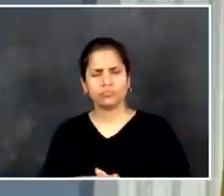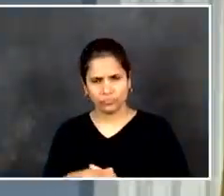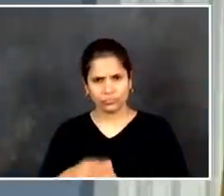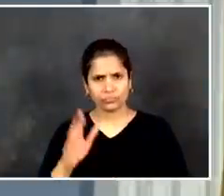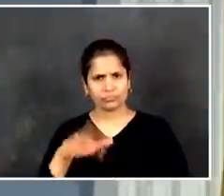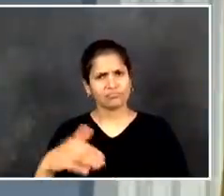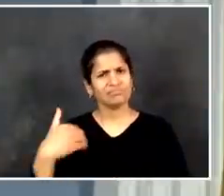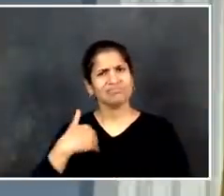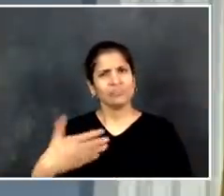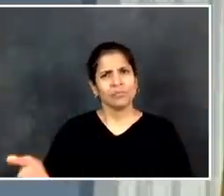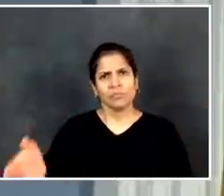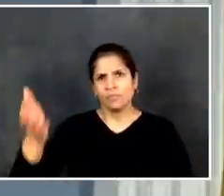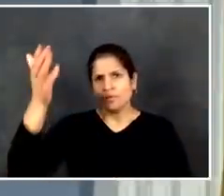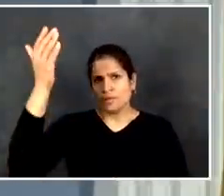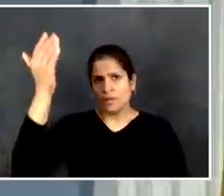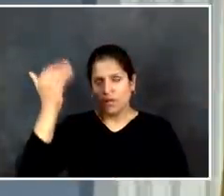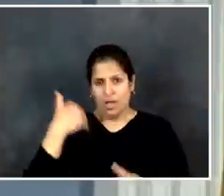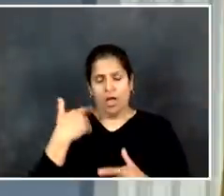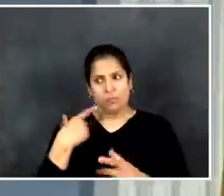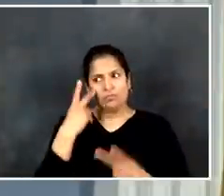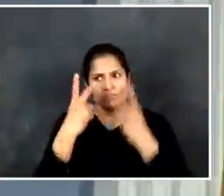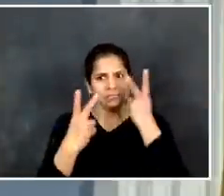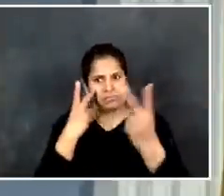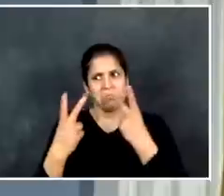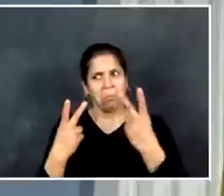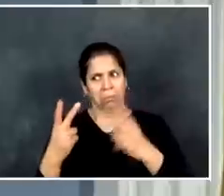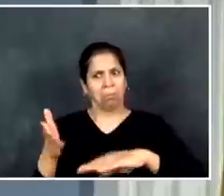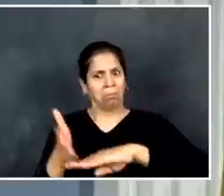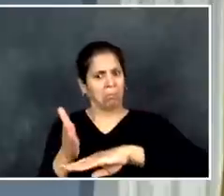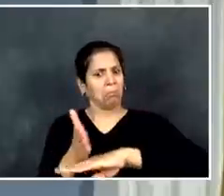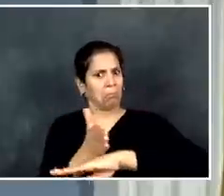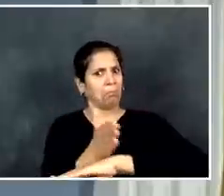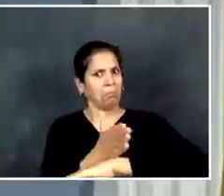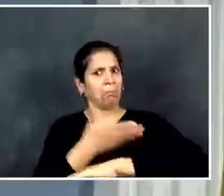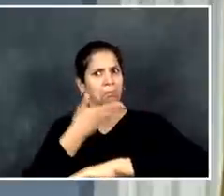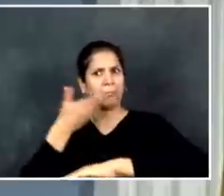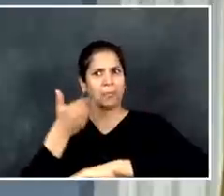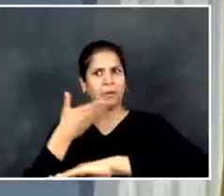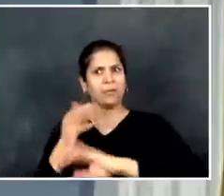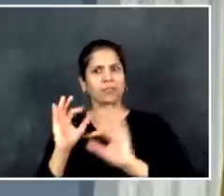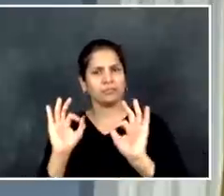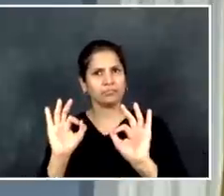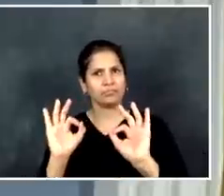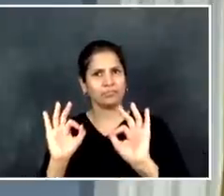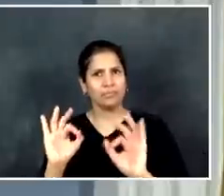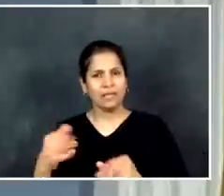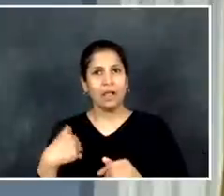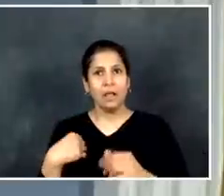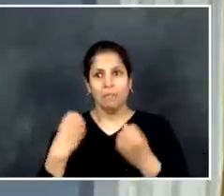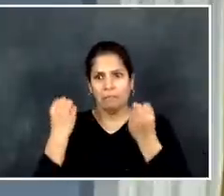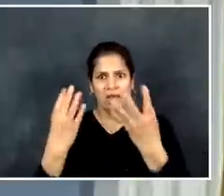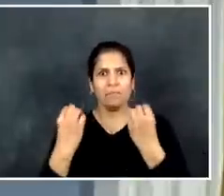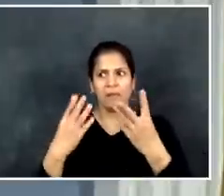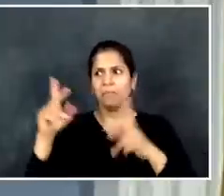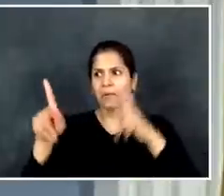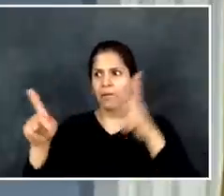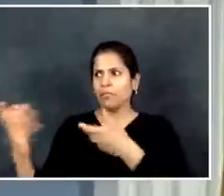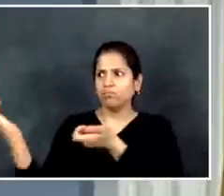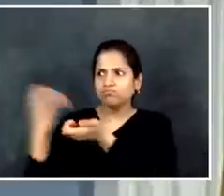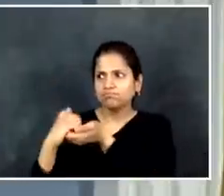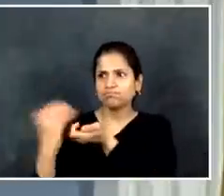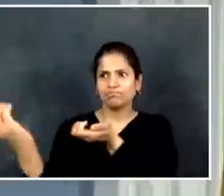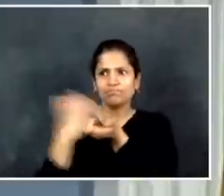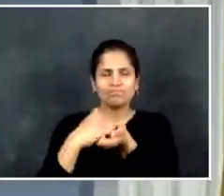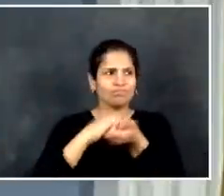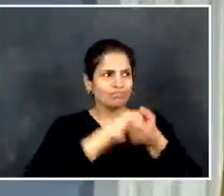meet the overall test kit obligations that the mayor has set out for us to acquire for the city. More